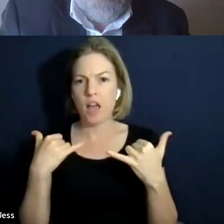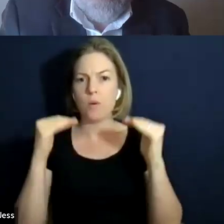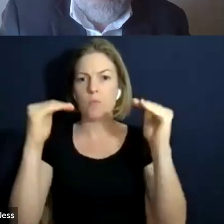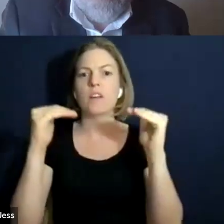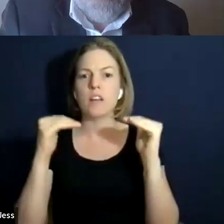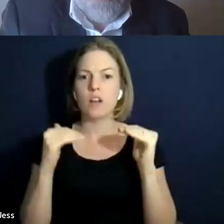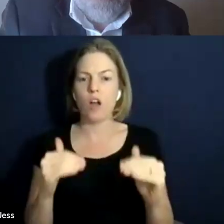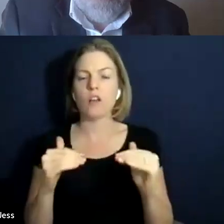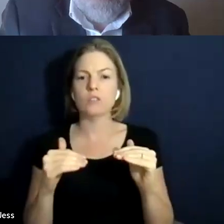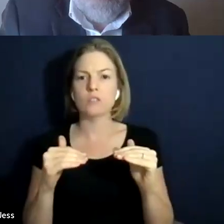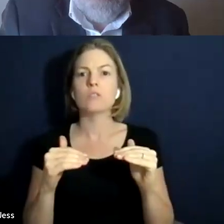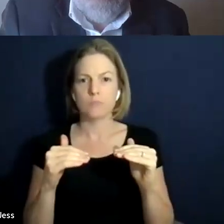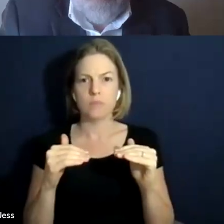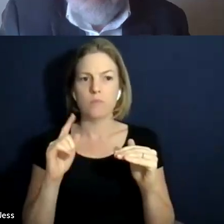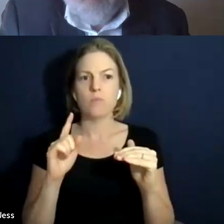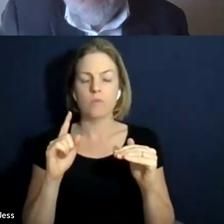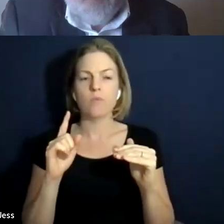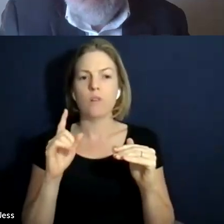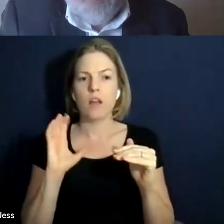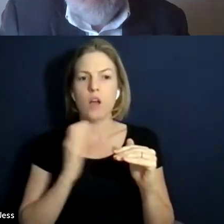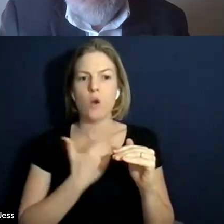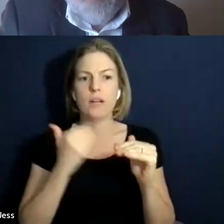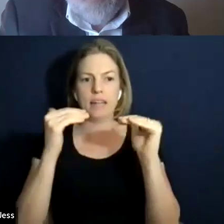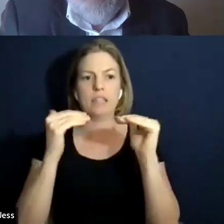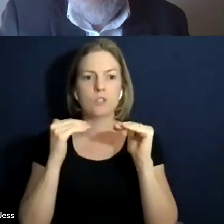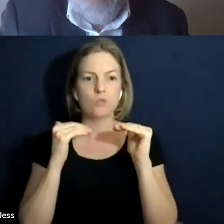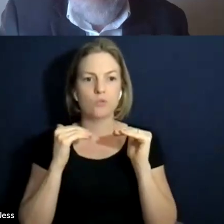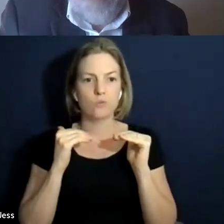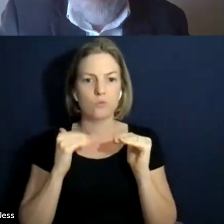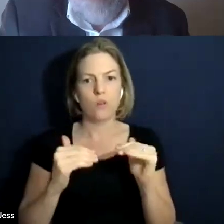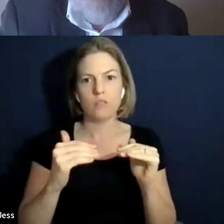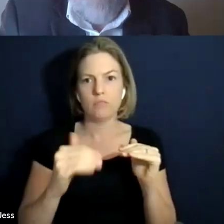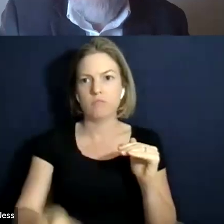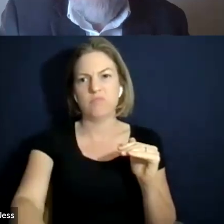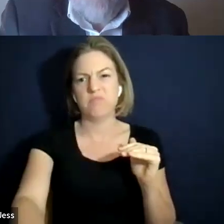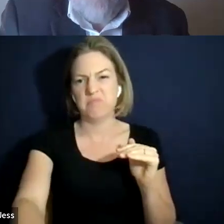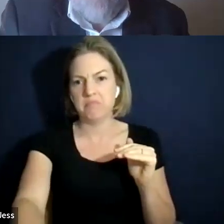on to our next one.